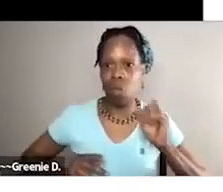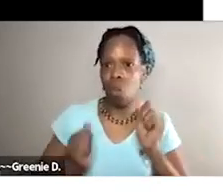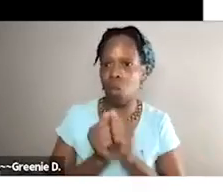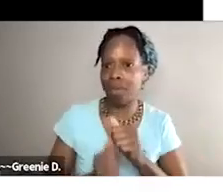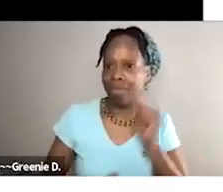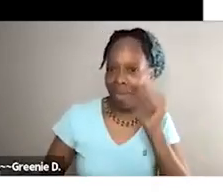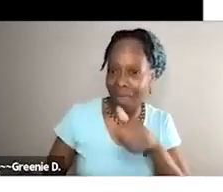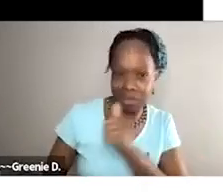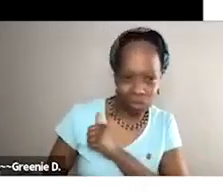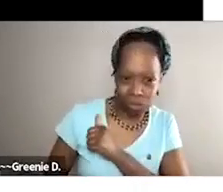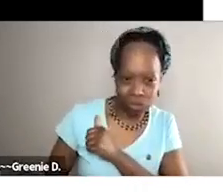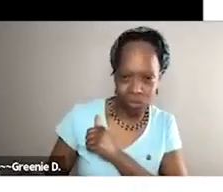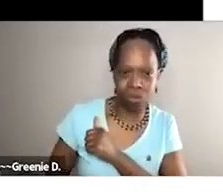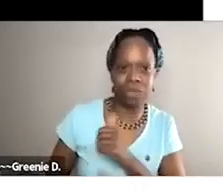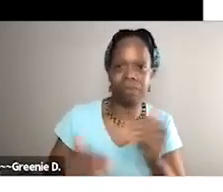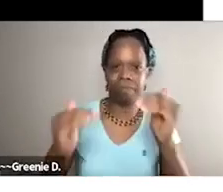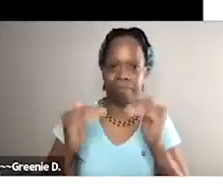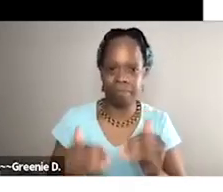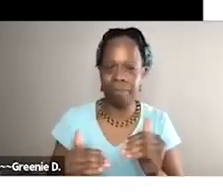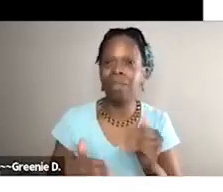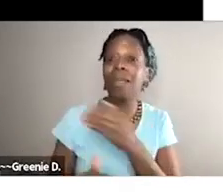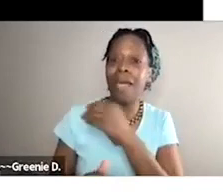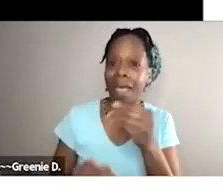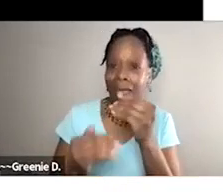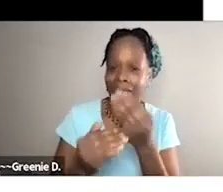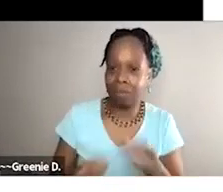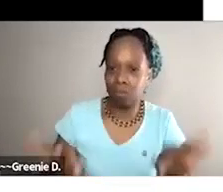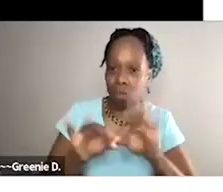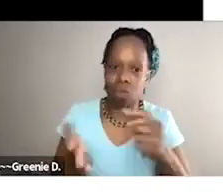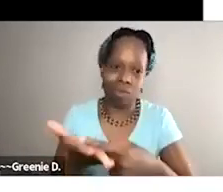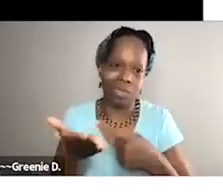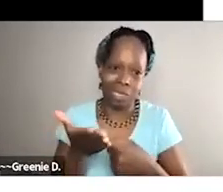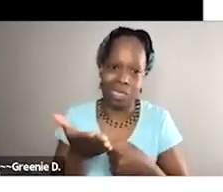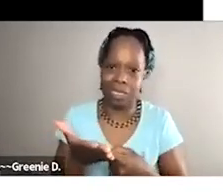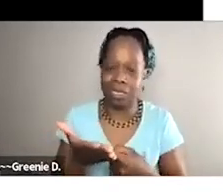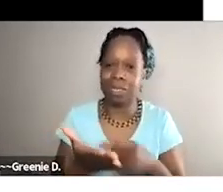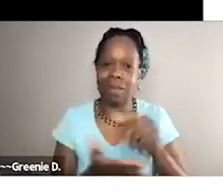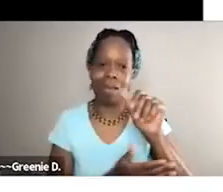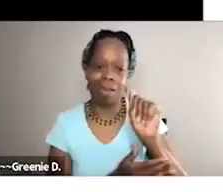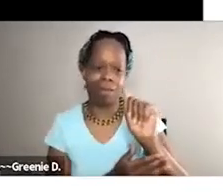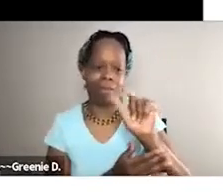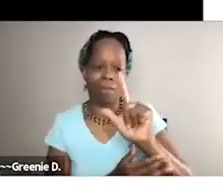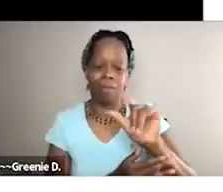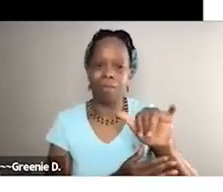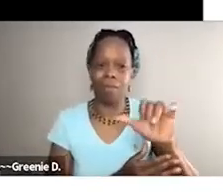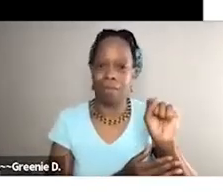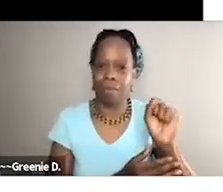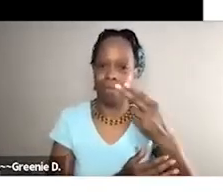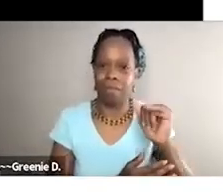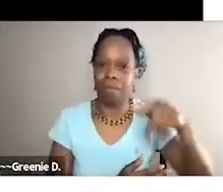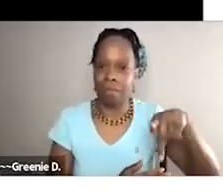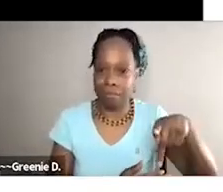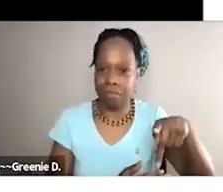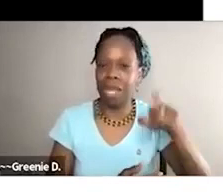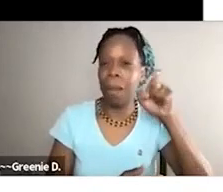allyship is also something that we need to talk about today because it does not come from a genuine place and it isn't indicative of a welcoming